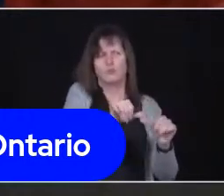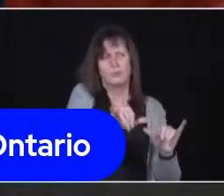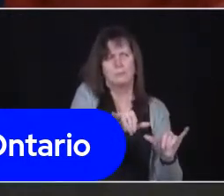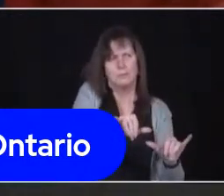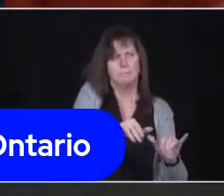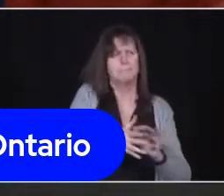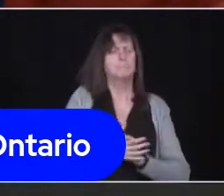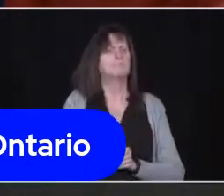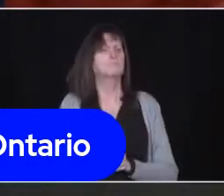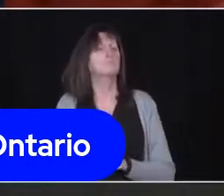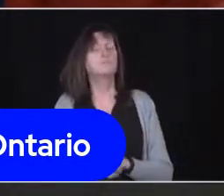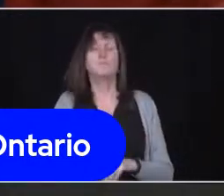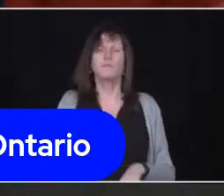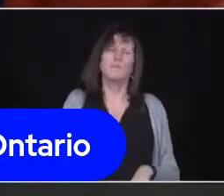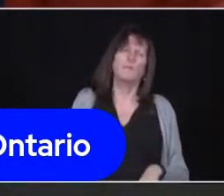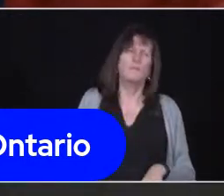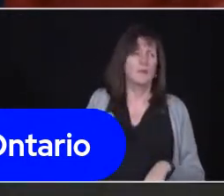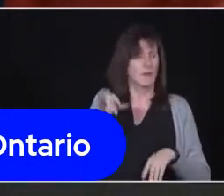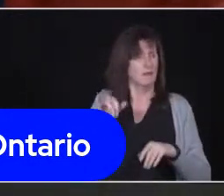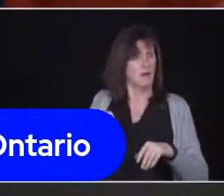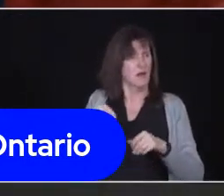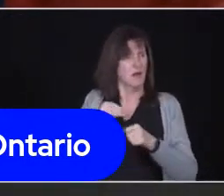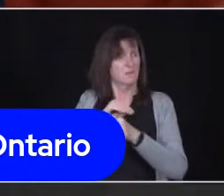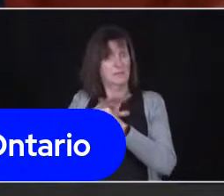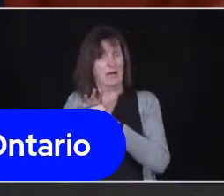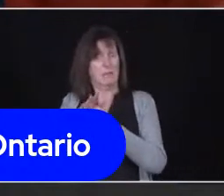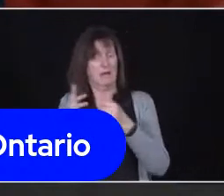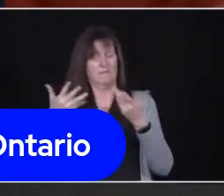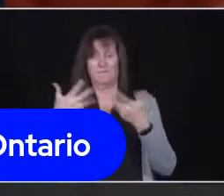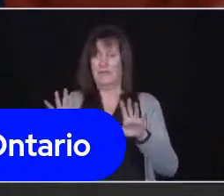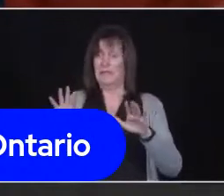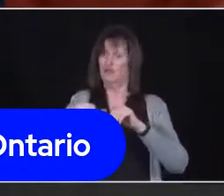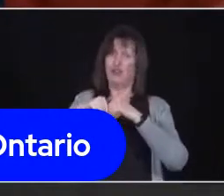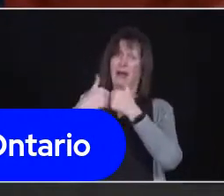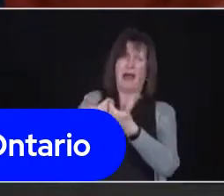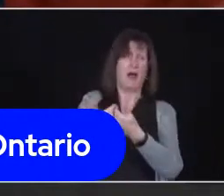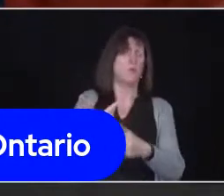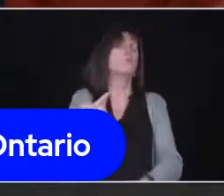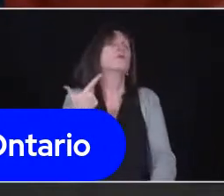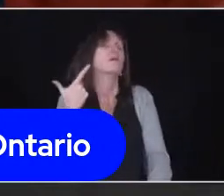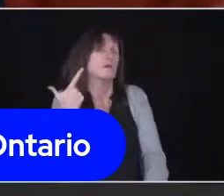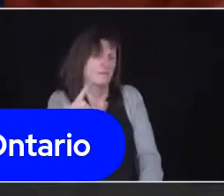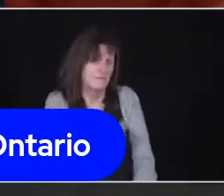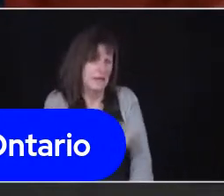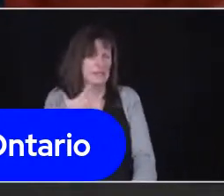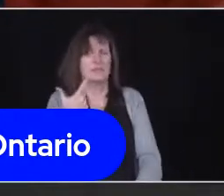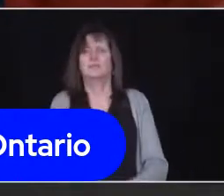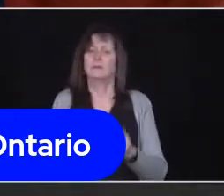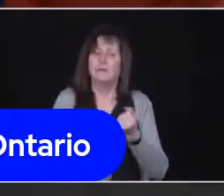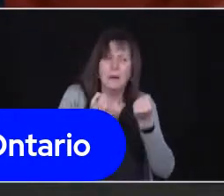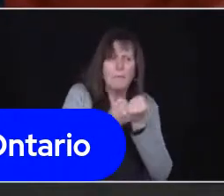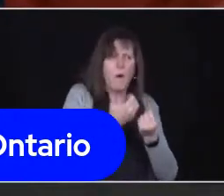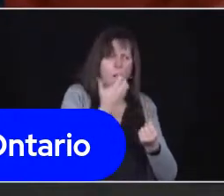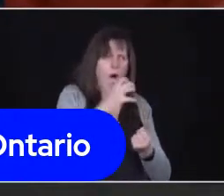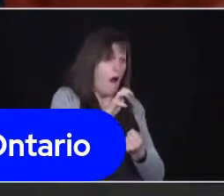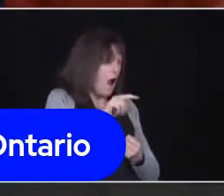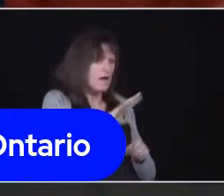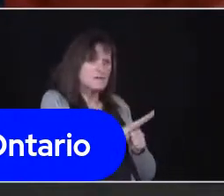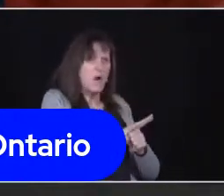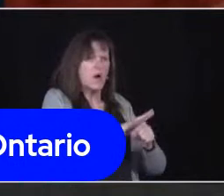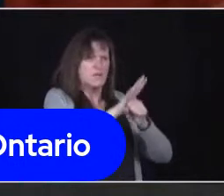why we are taking further action to support hotspot communities and focus on getting the vaccines to those who are most at